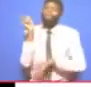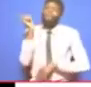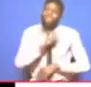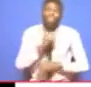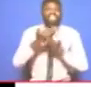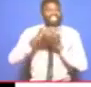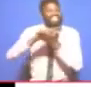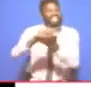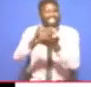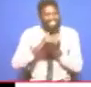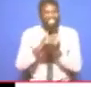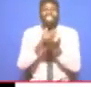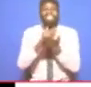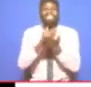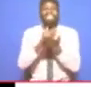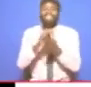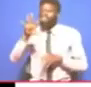straight down the middle